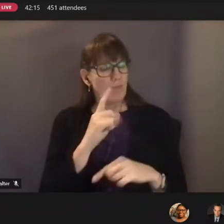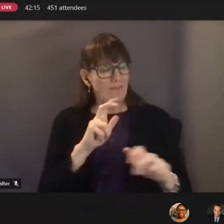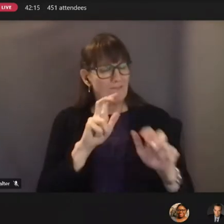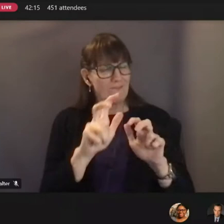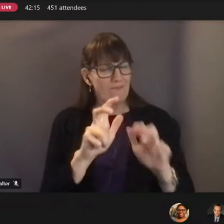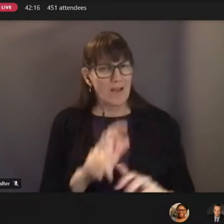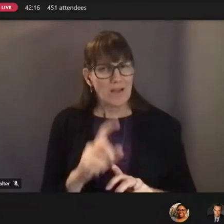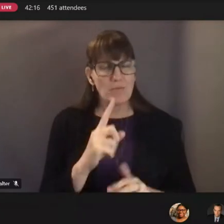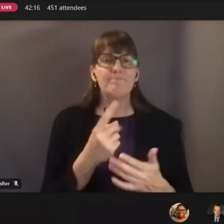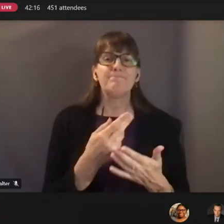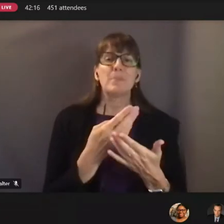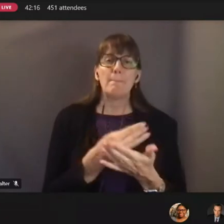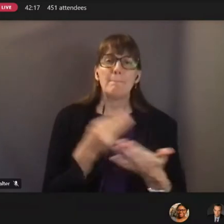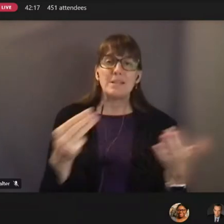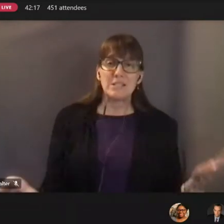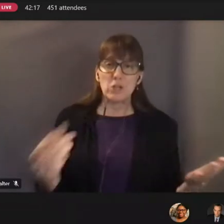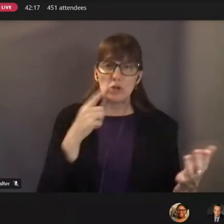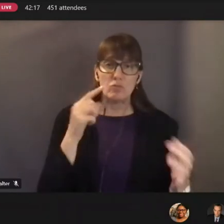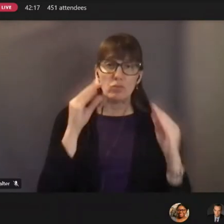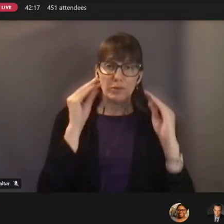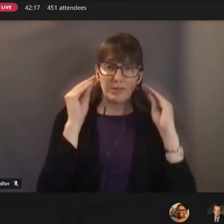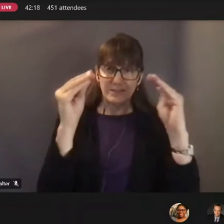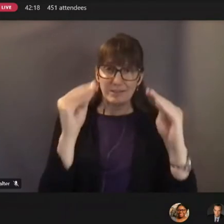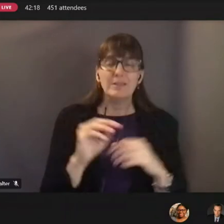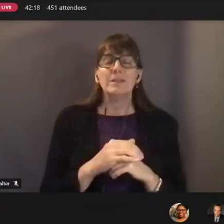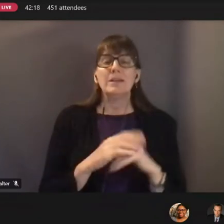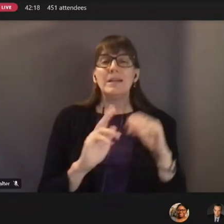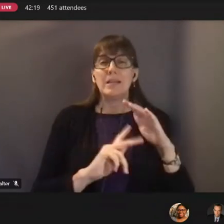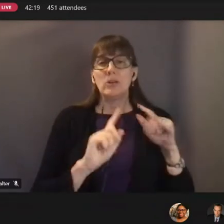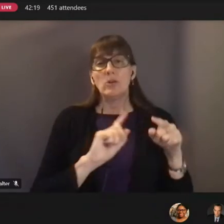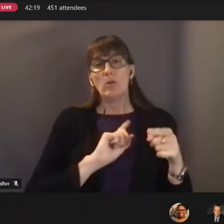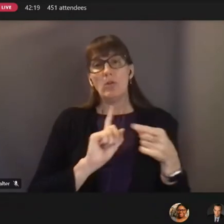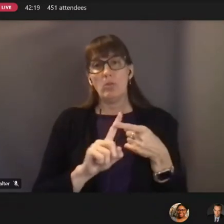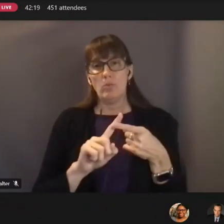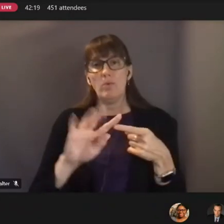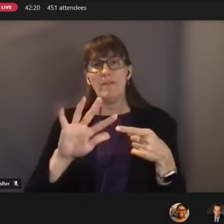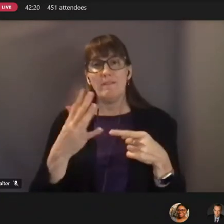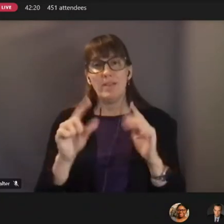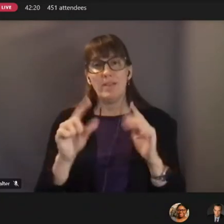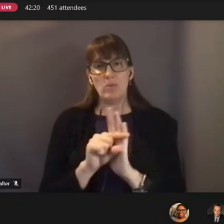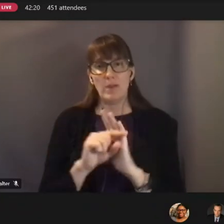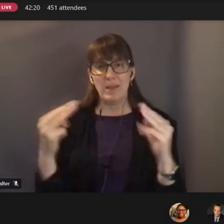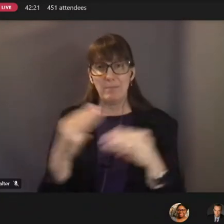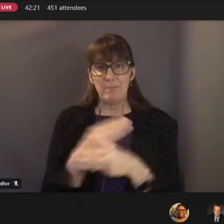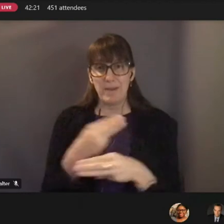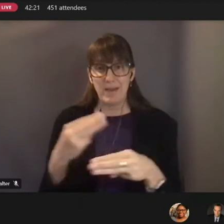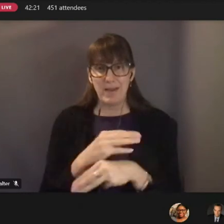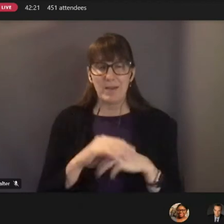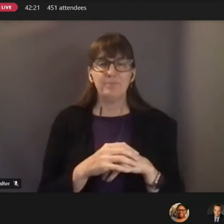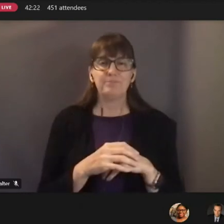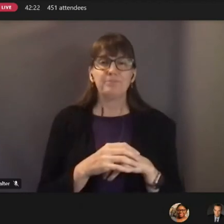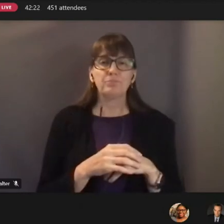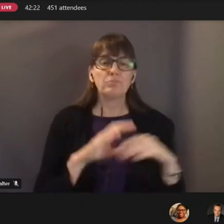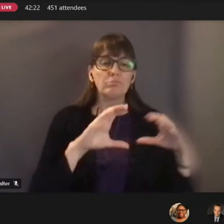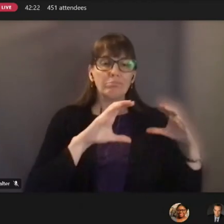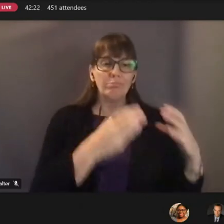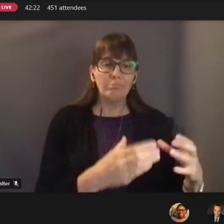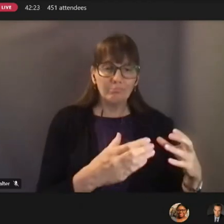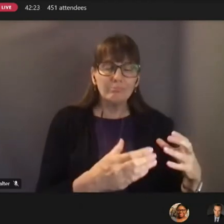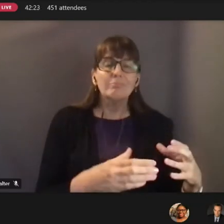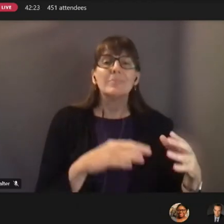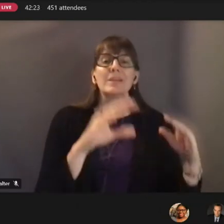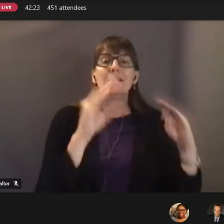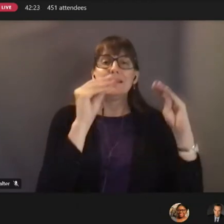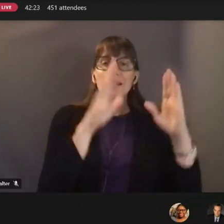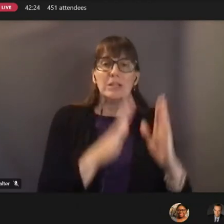our kindergarten through fifth grade math material. A team of school leaders, teachers, and parents are working together to find